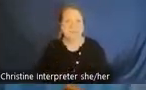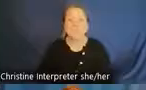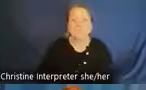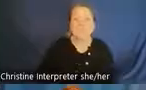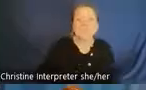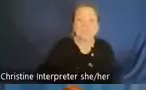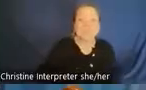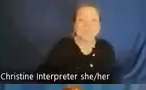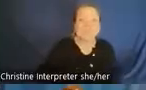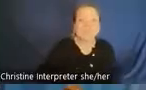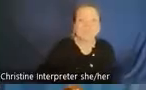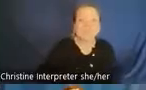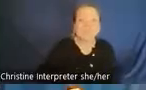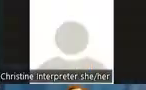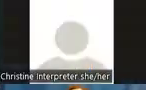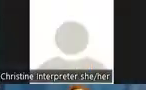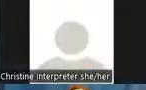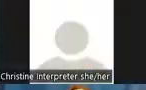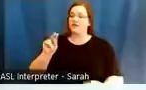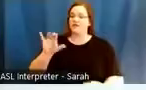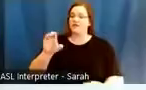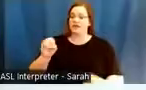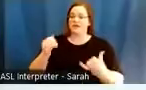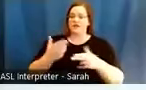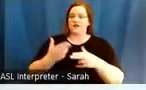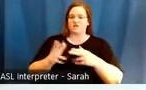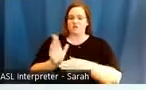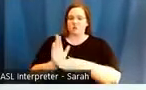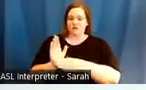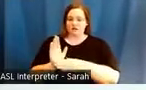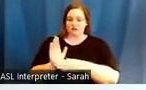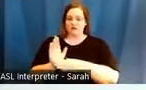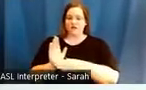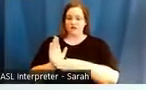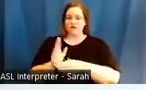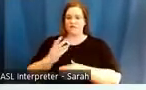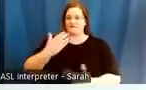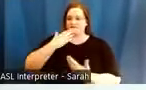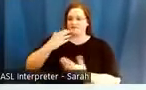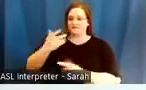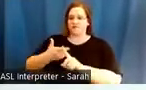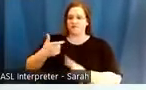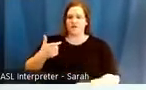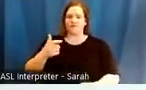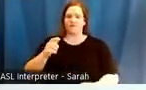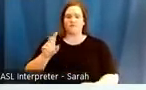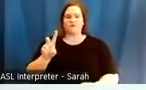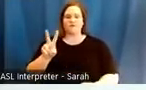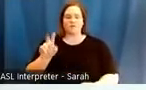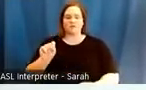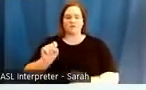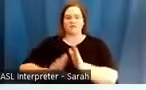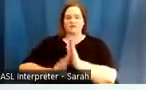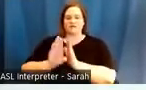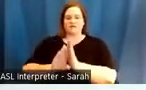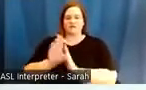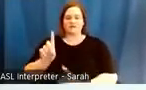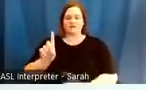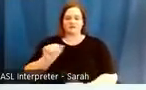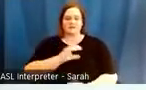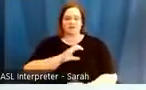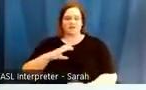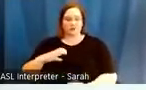Thank you, Janis. We now have a short video courtesy of the Vermont Developmental Disabilities Council